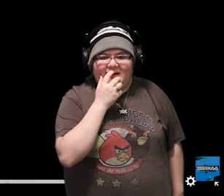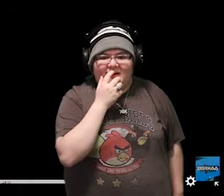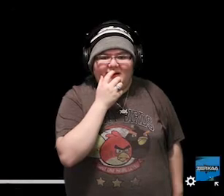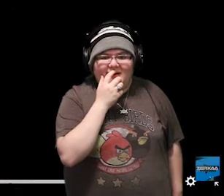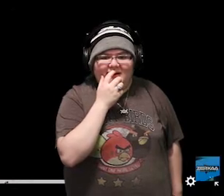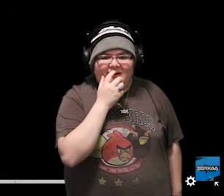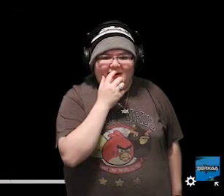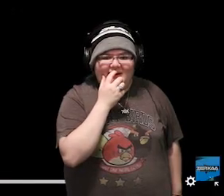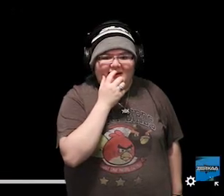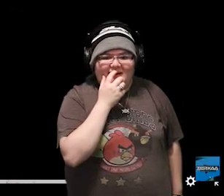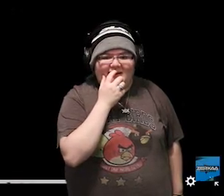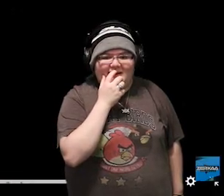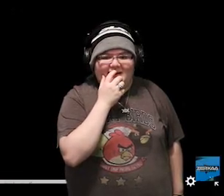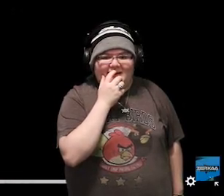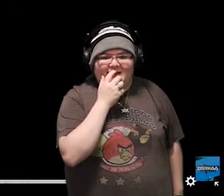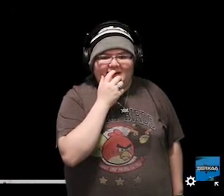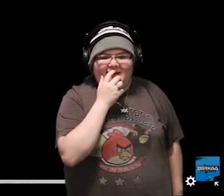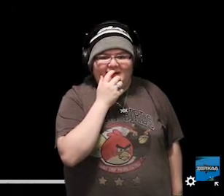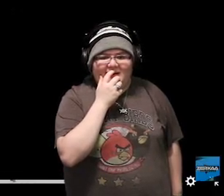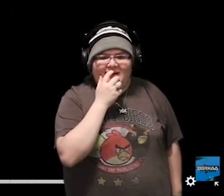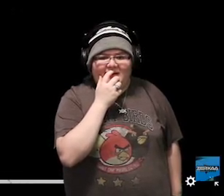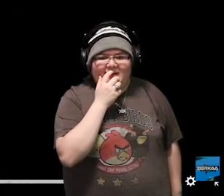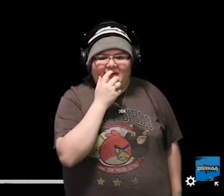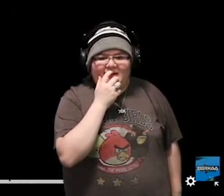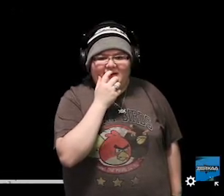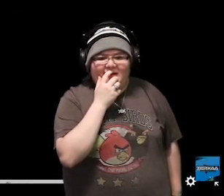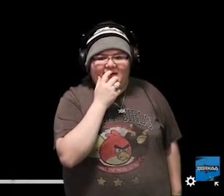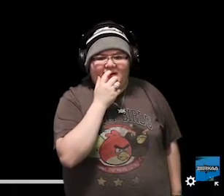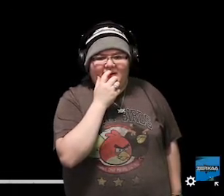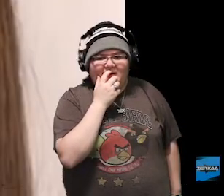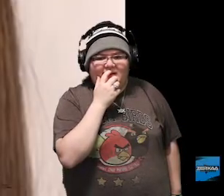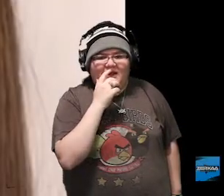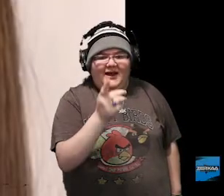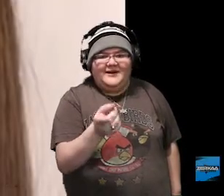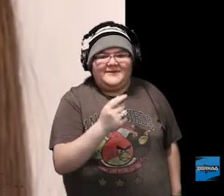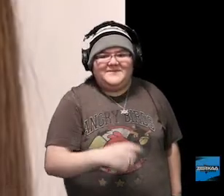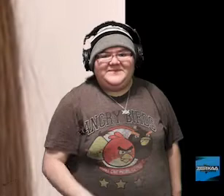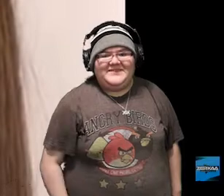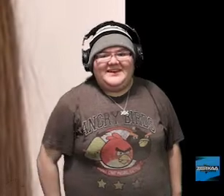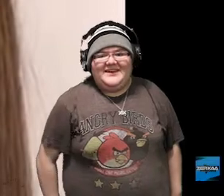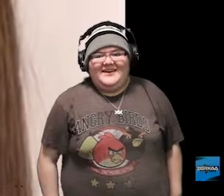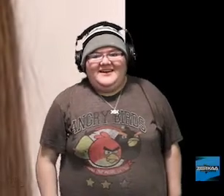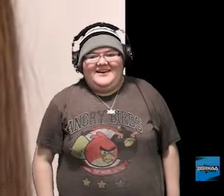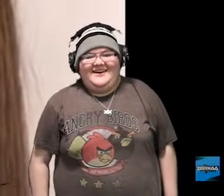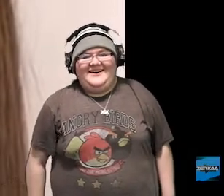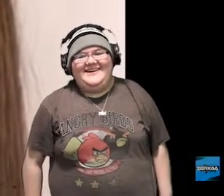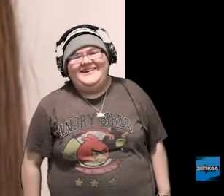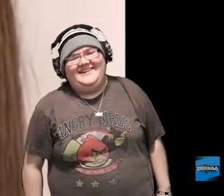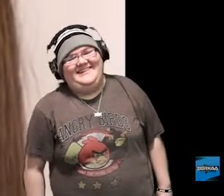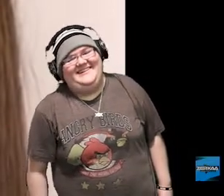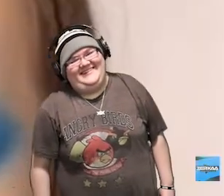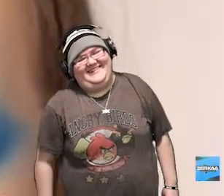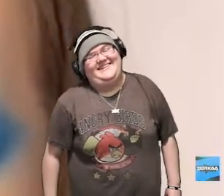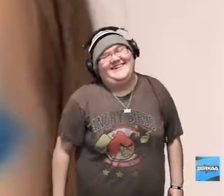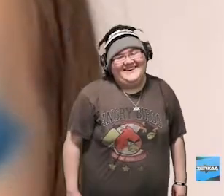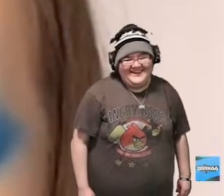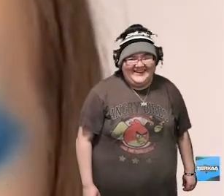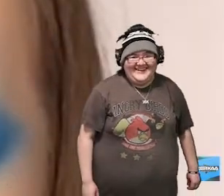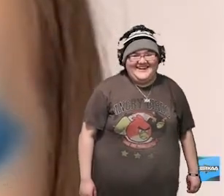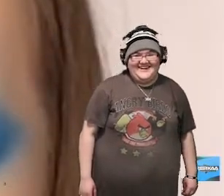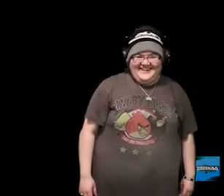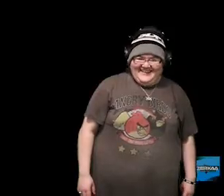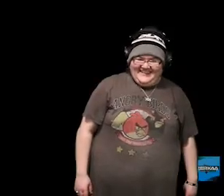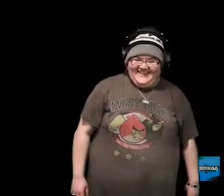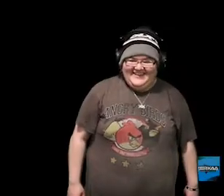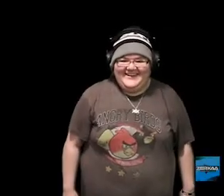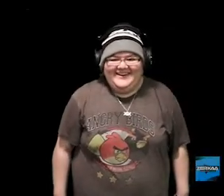I am on your head. How do you draw me on your own head? If they've done that themselves, that's incredible. I couldn't even draw that photo on a bit of paper, let alone on your